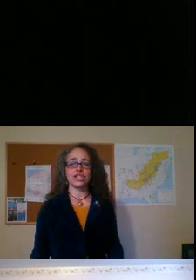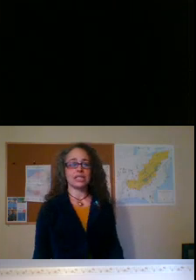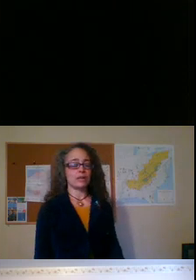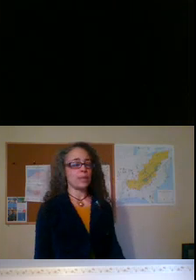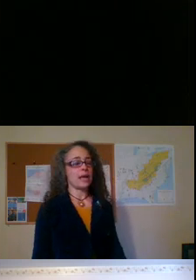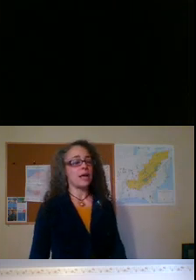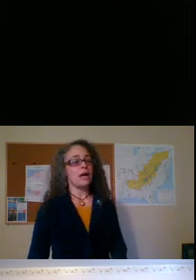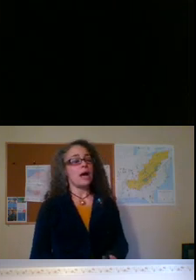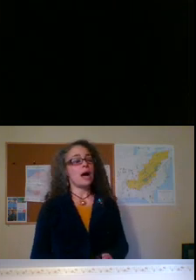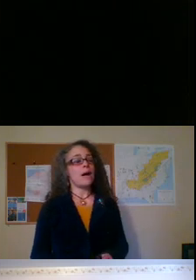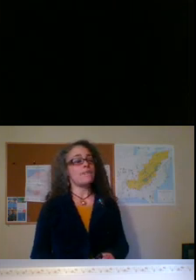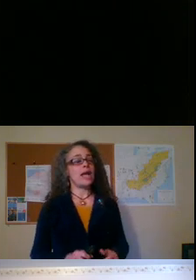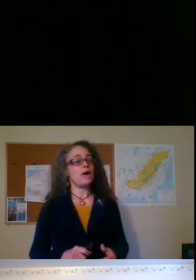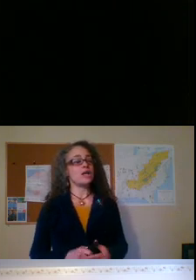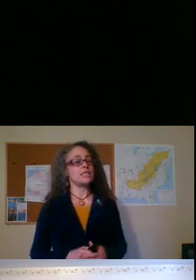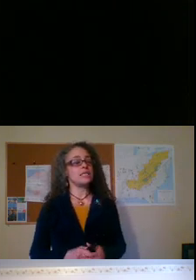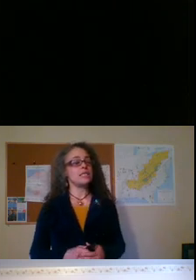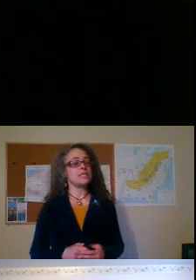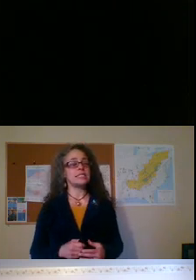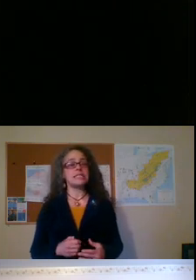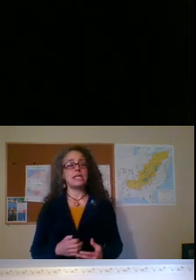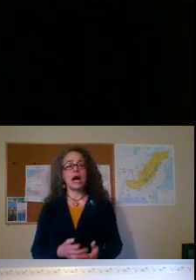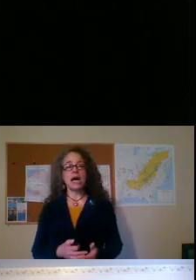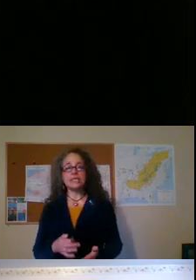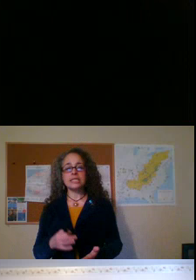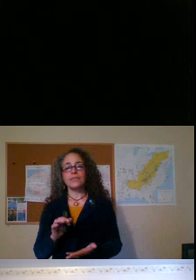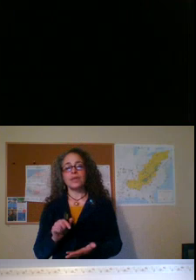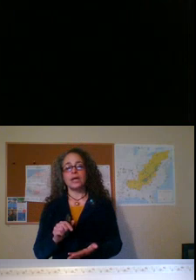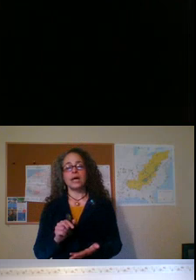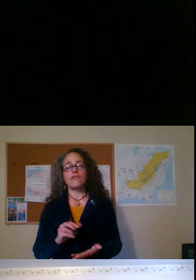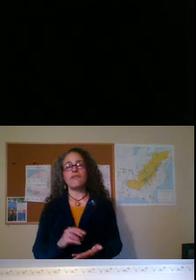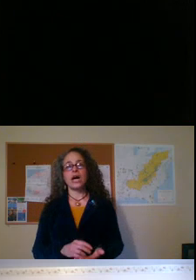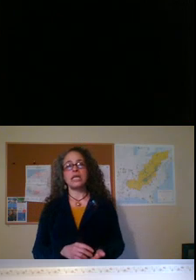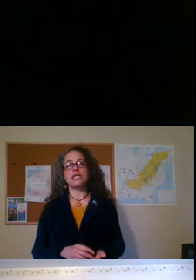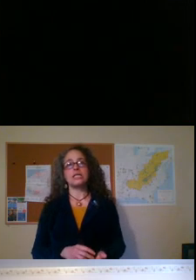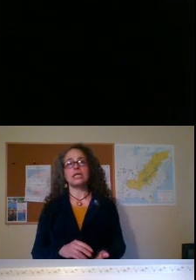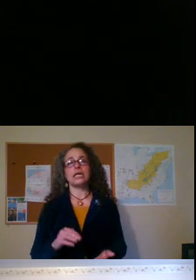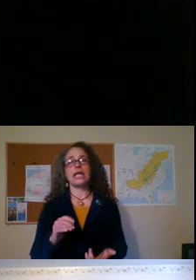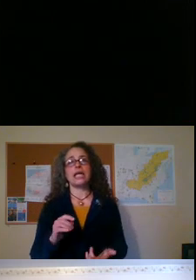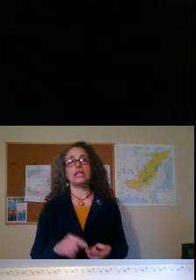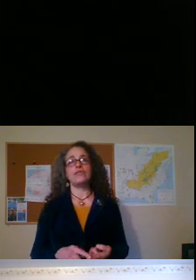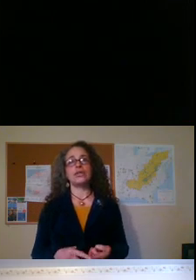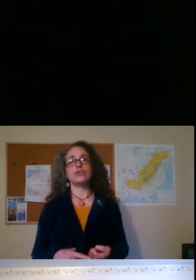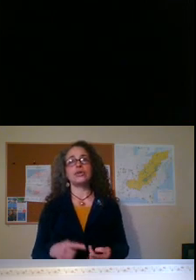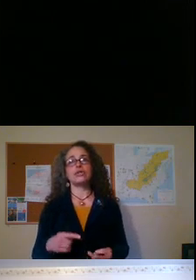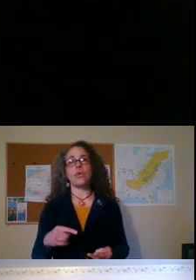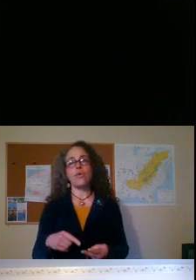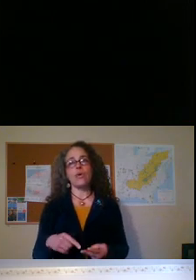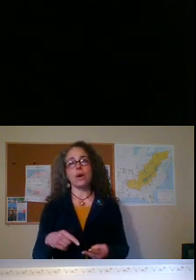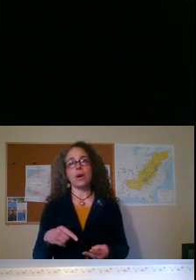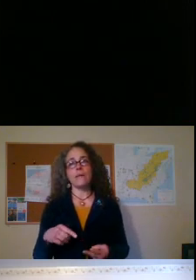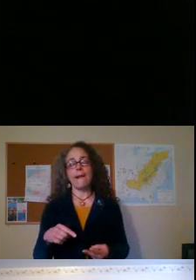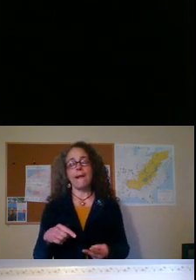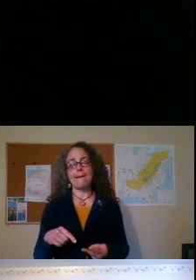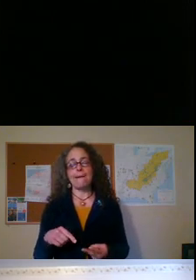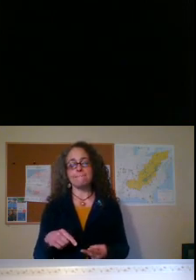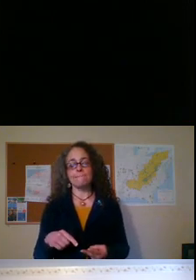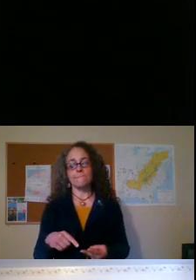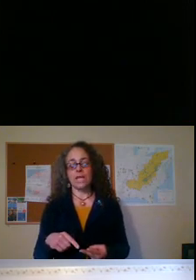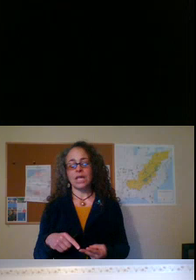native nations can apply. ARC does not fund individuals